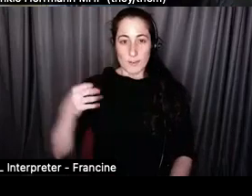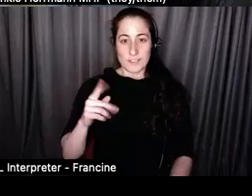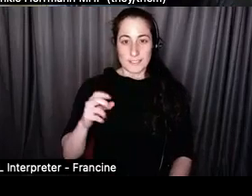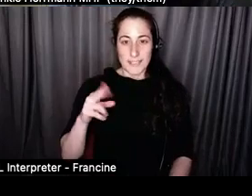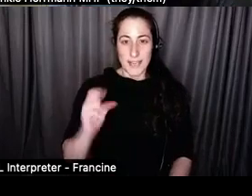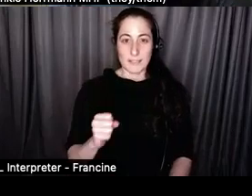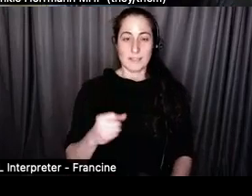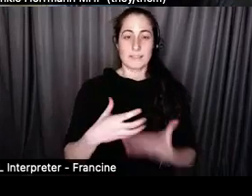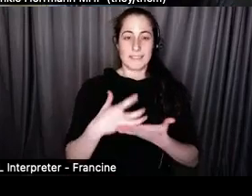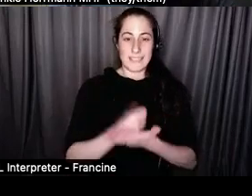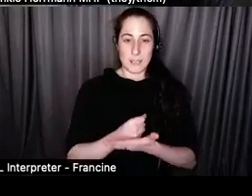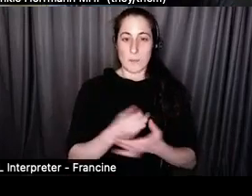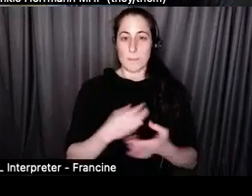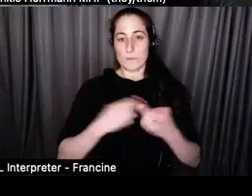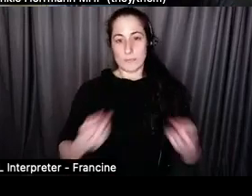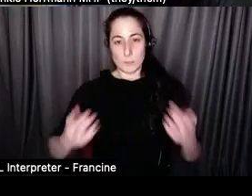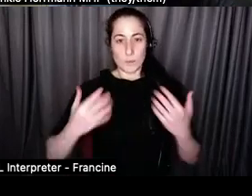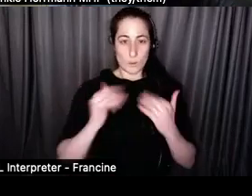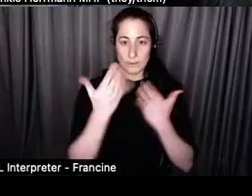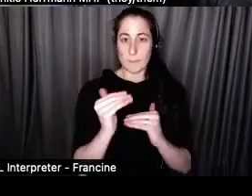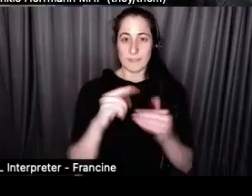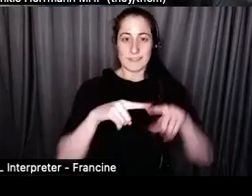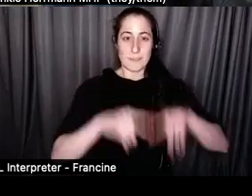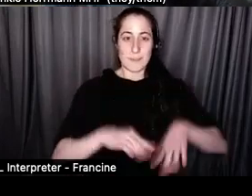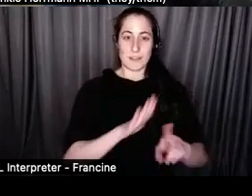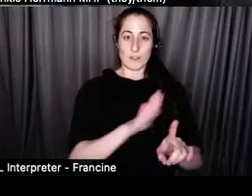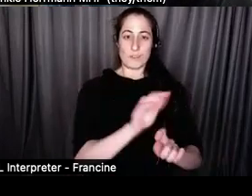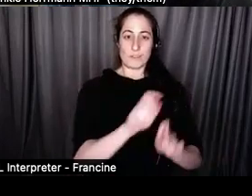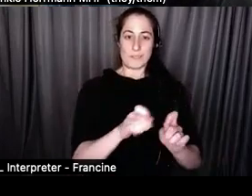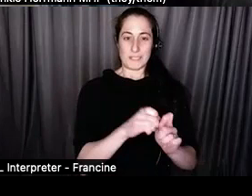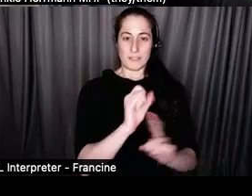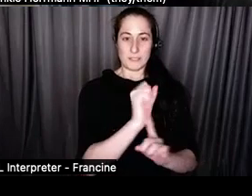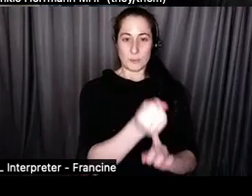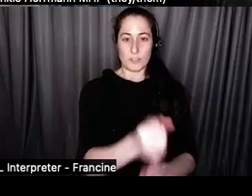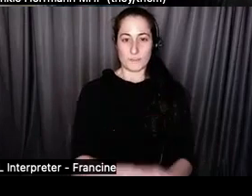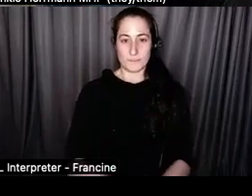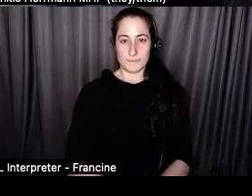or resource limits are will depend on your specific situation.